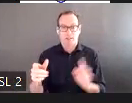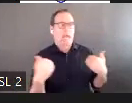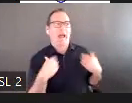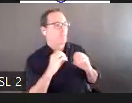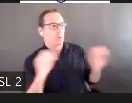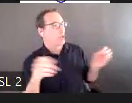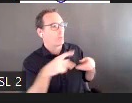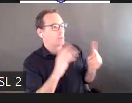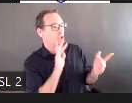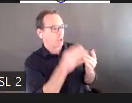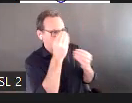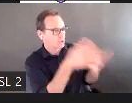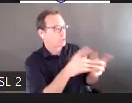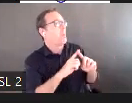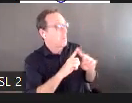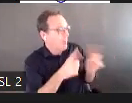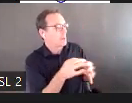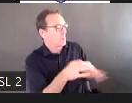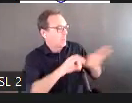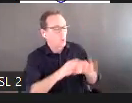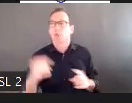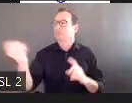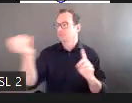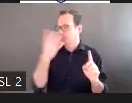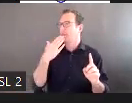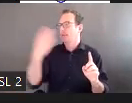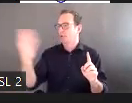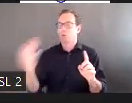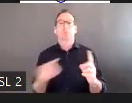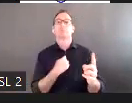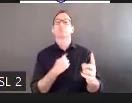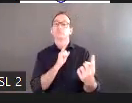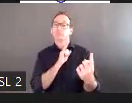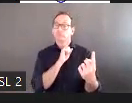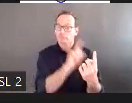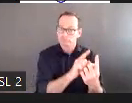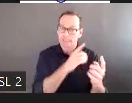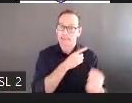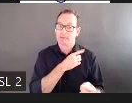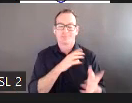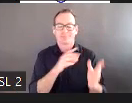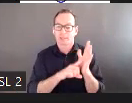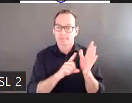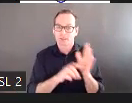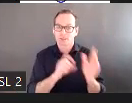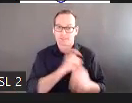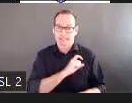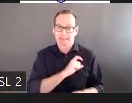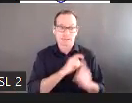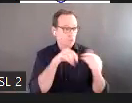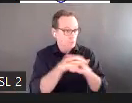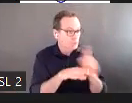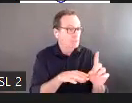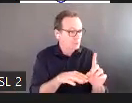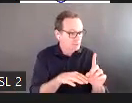we contacted the family and ended up with a full disclosure and a full intervention where we got support for the